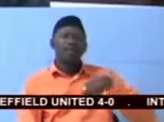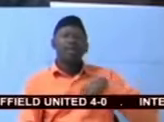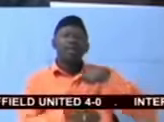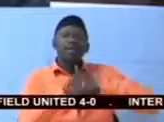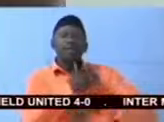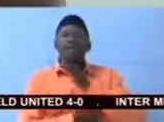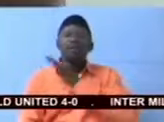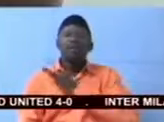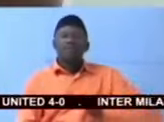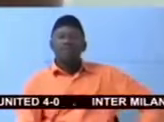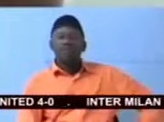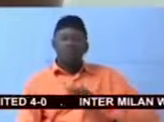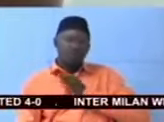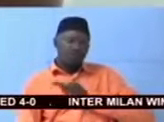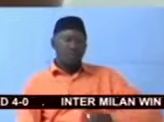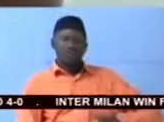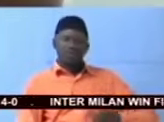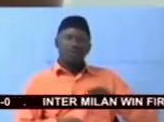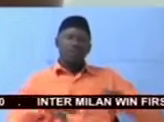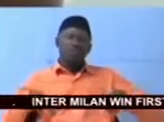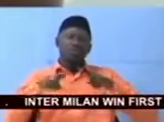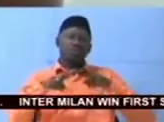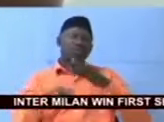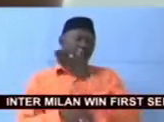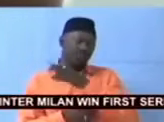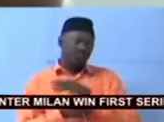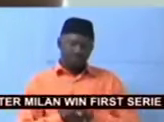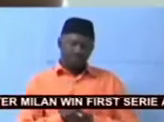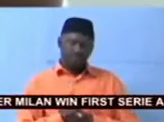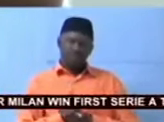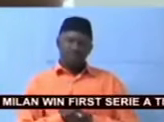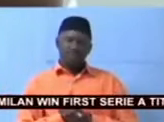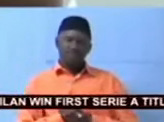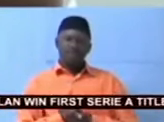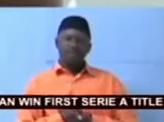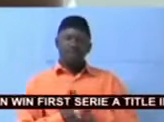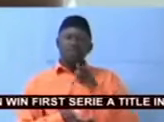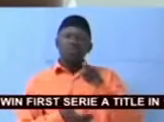Can you give this commission your educational background?